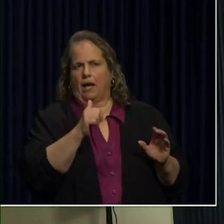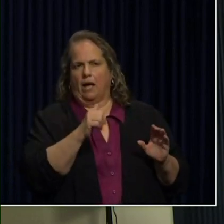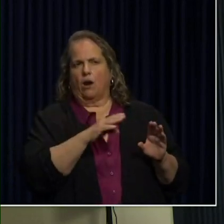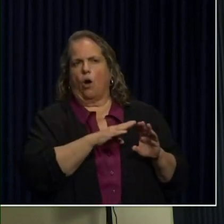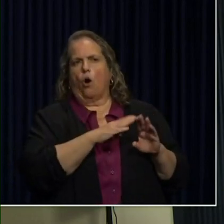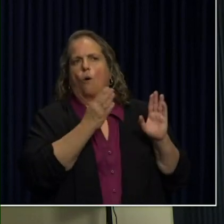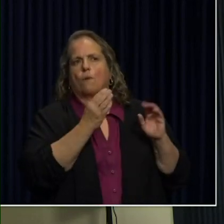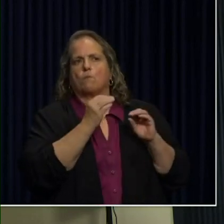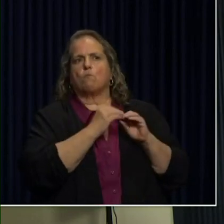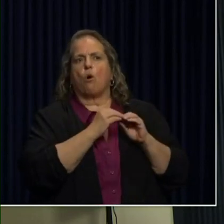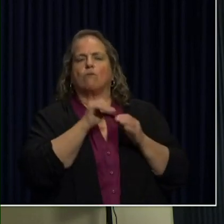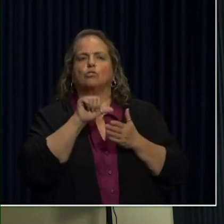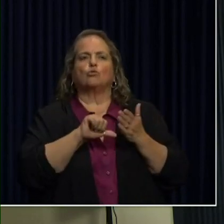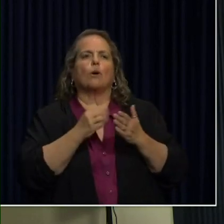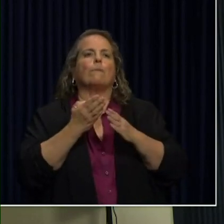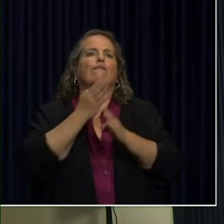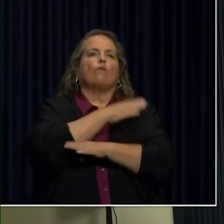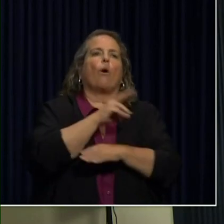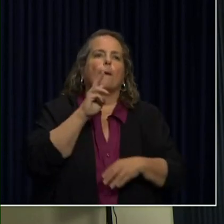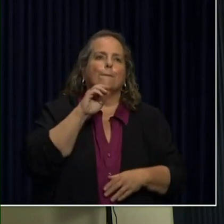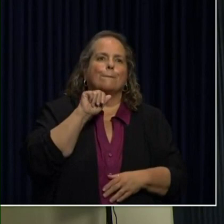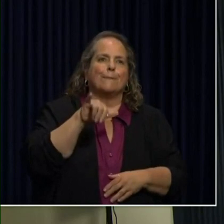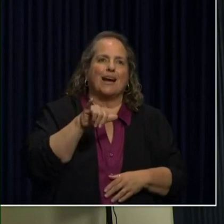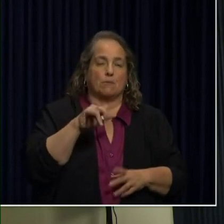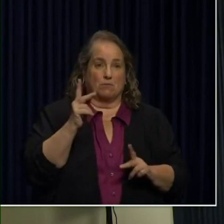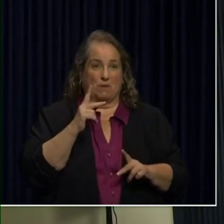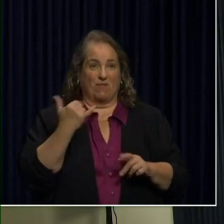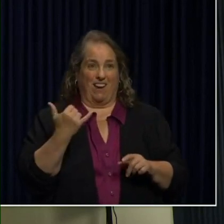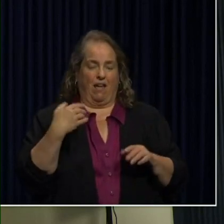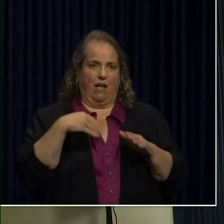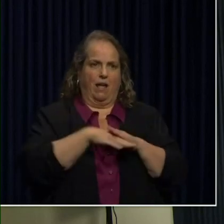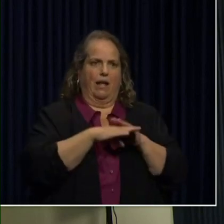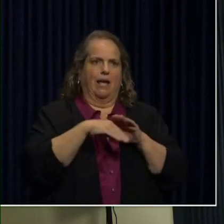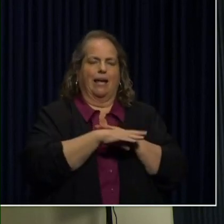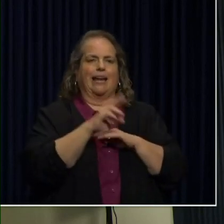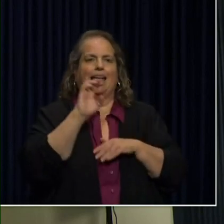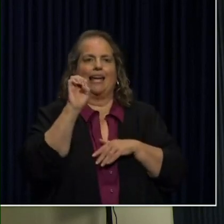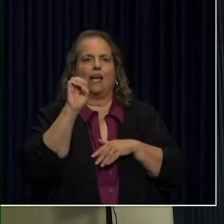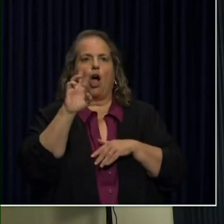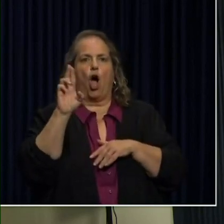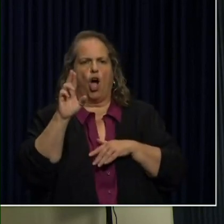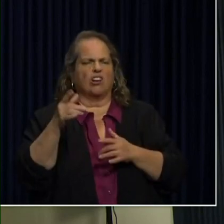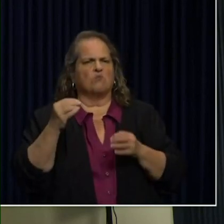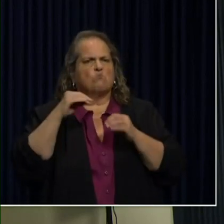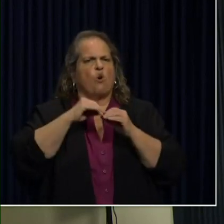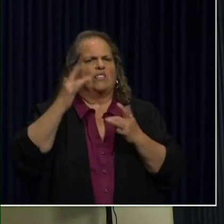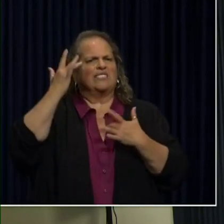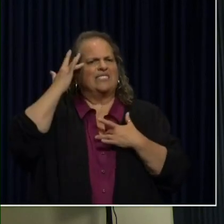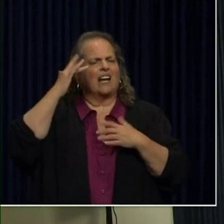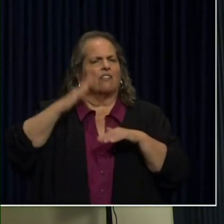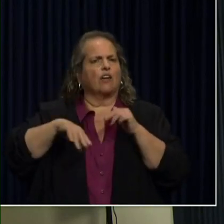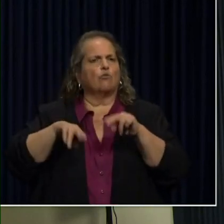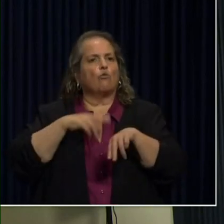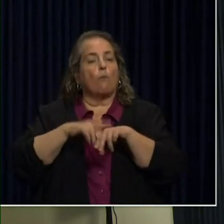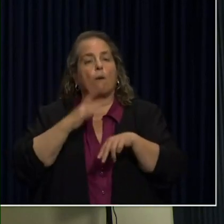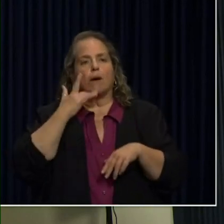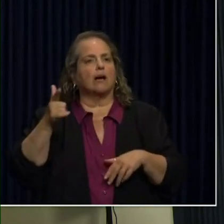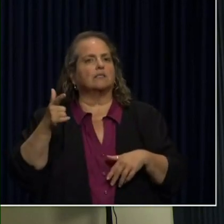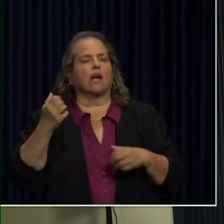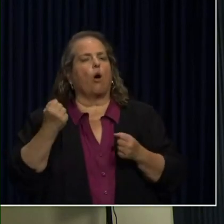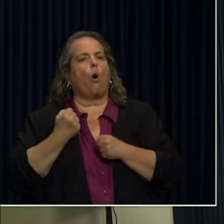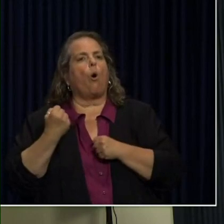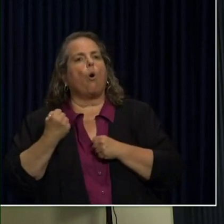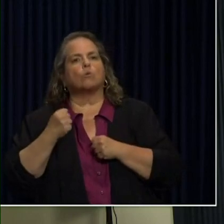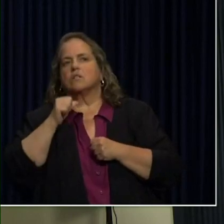even before May, because we got folks coming into the ER that are sicker than they would normally be because of the inability